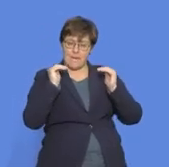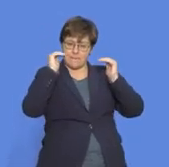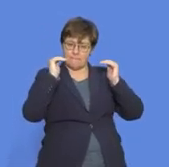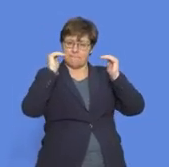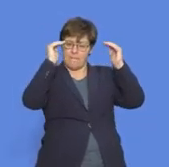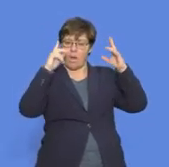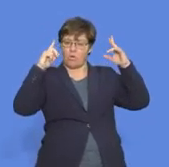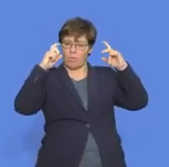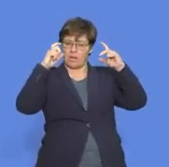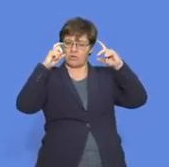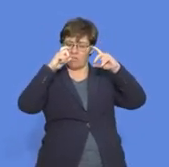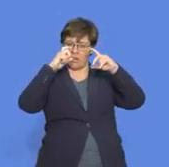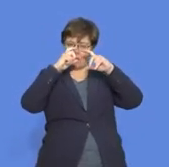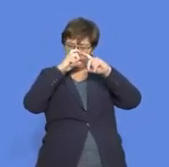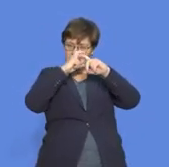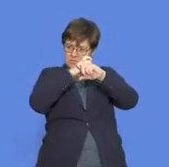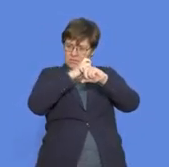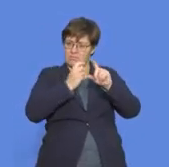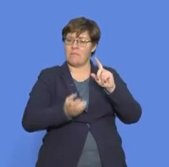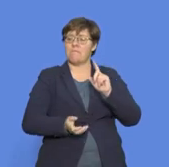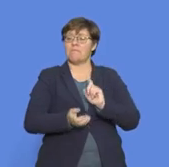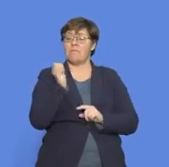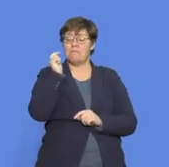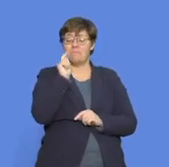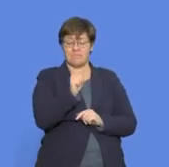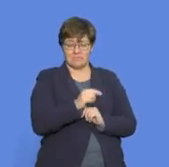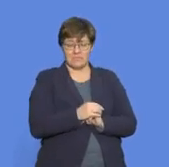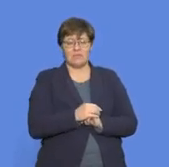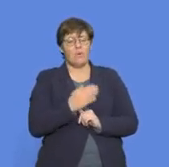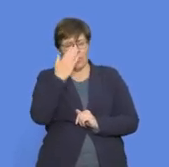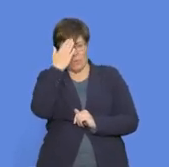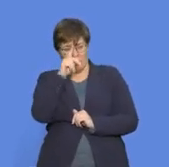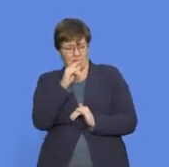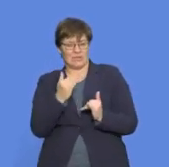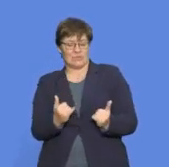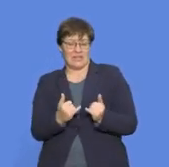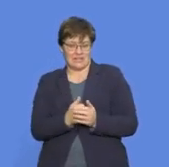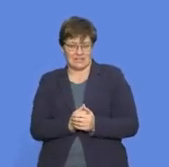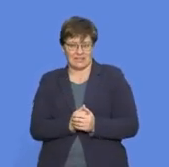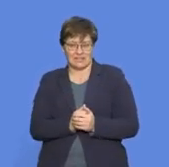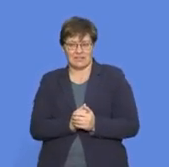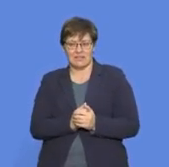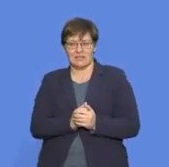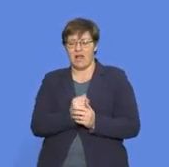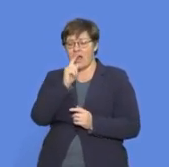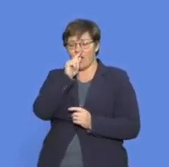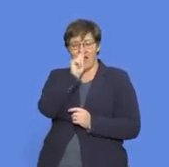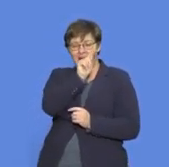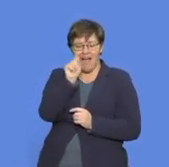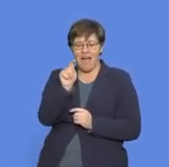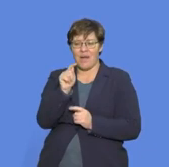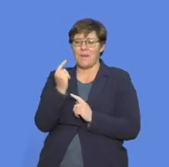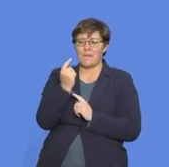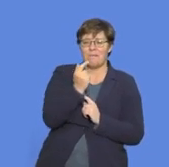complex until we find those organisms that we know today. And if you have a look, so here we have plants, and here we